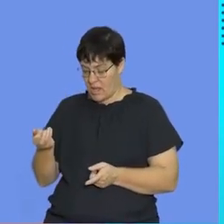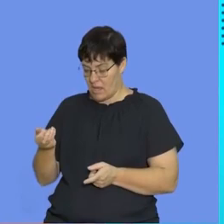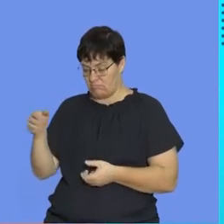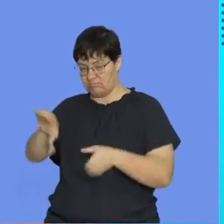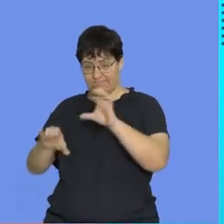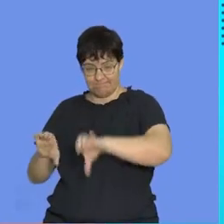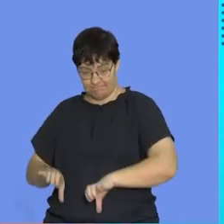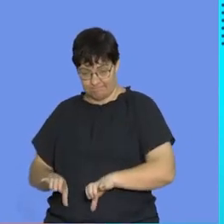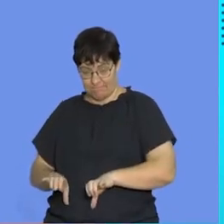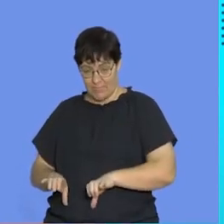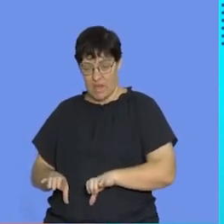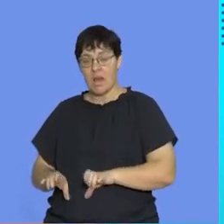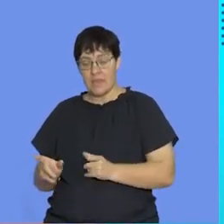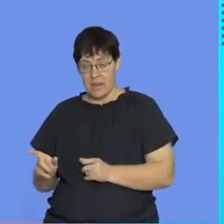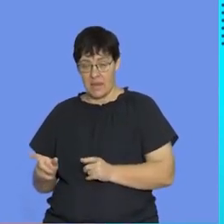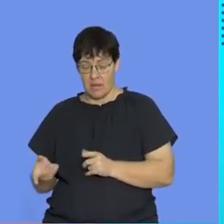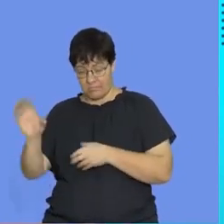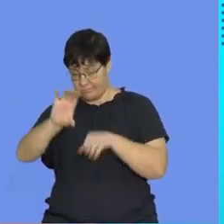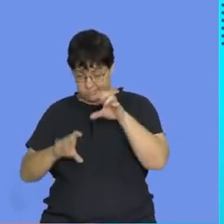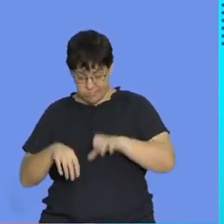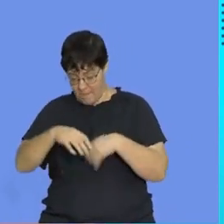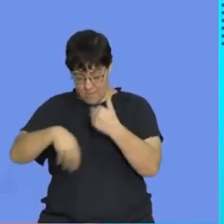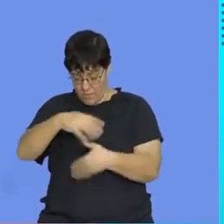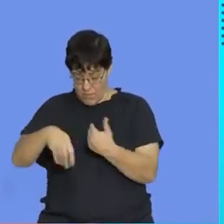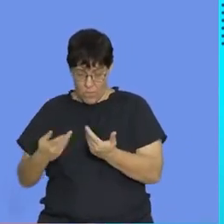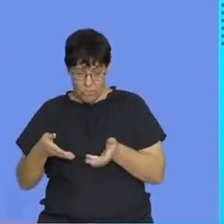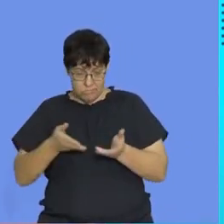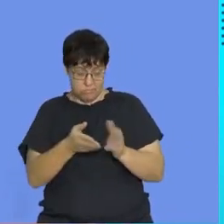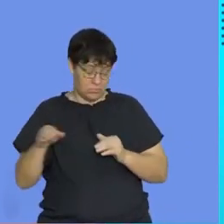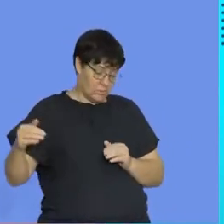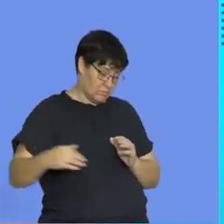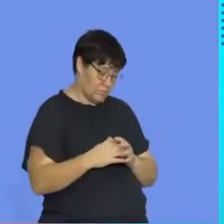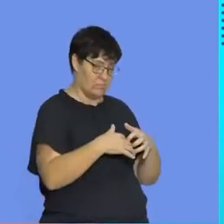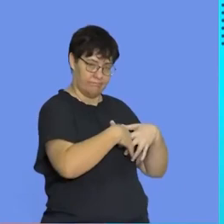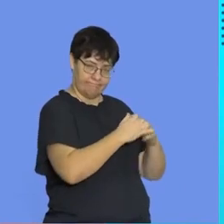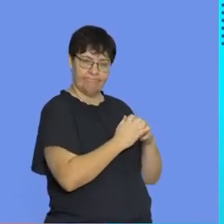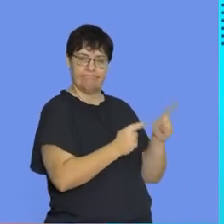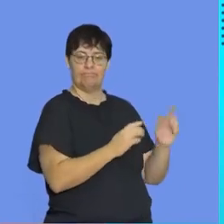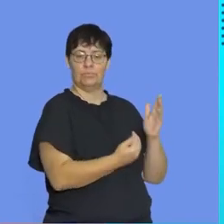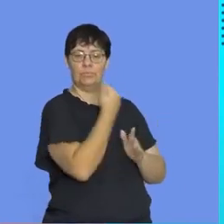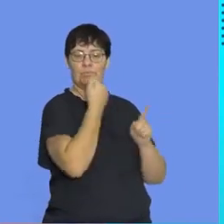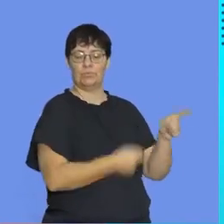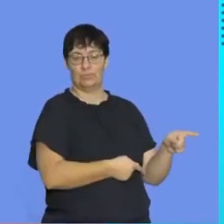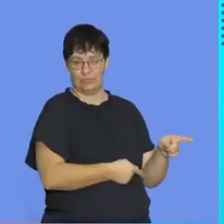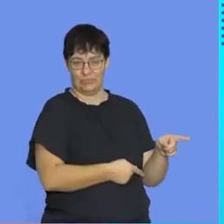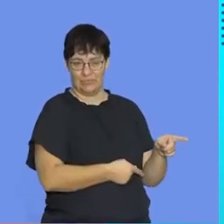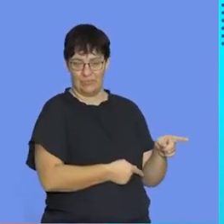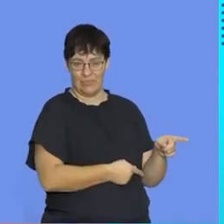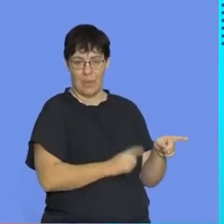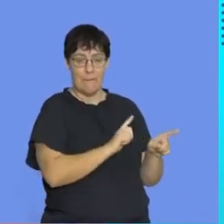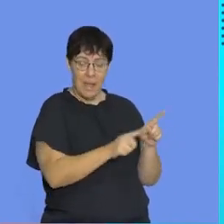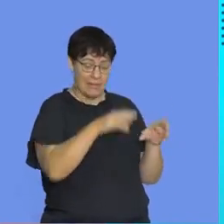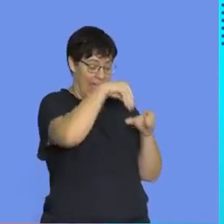reactants, okay? Because once there's formation of new substances, then we know that type of a change is a chemical change or